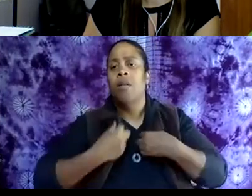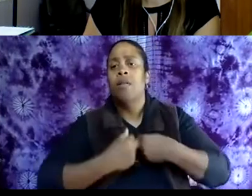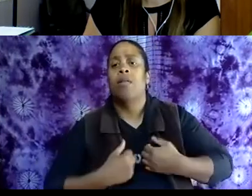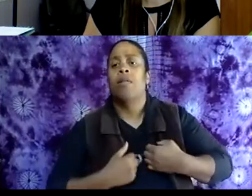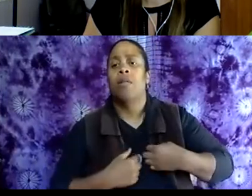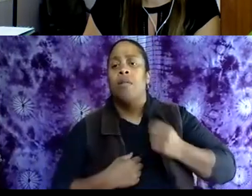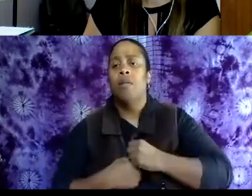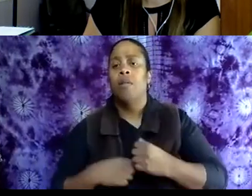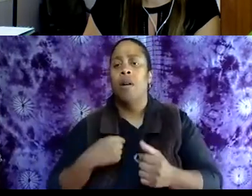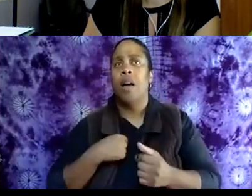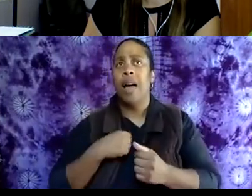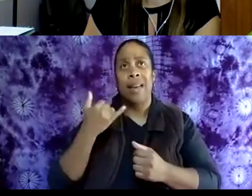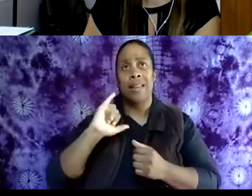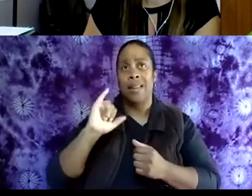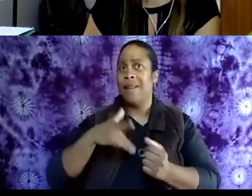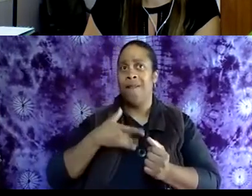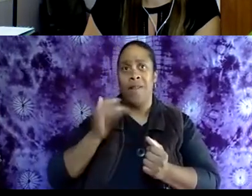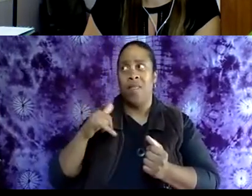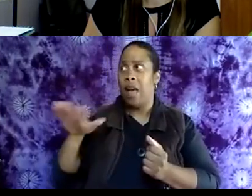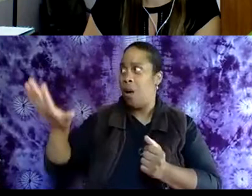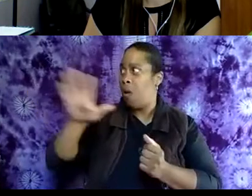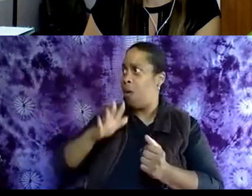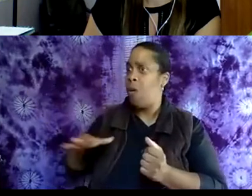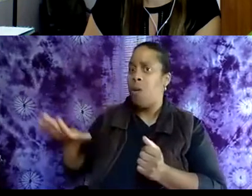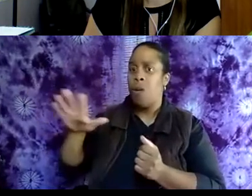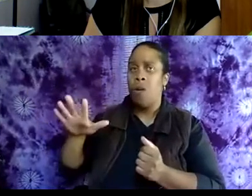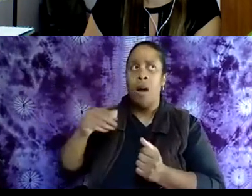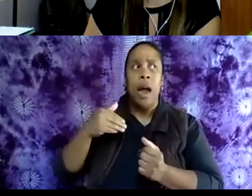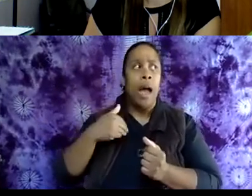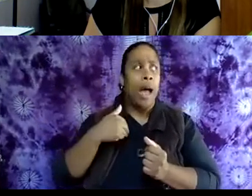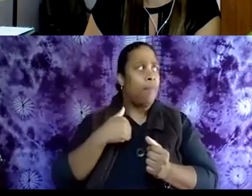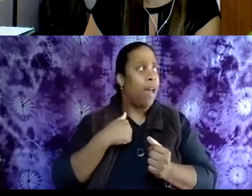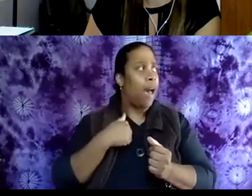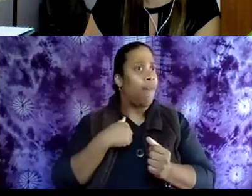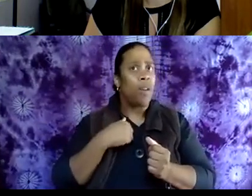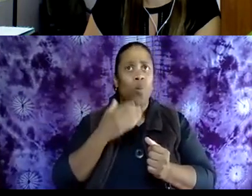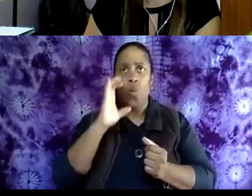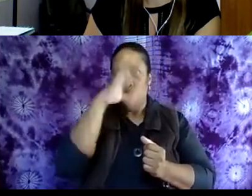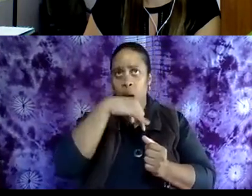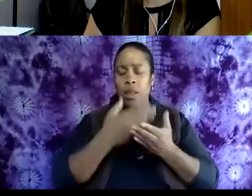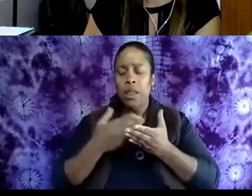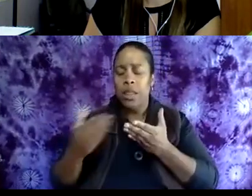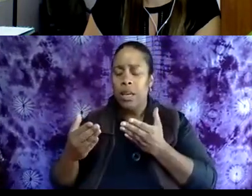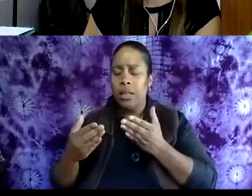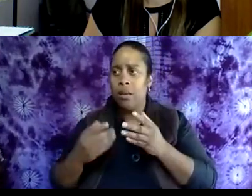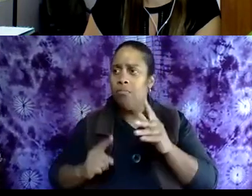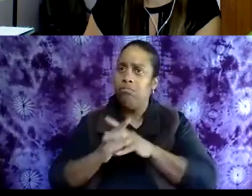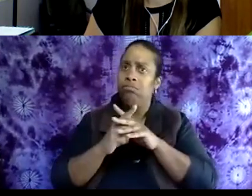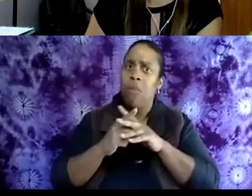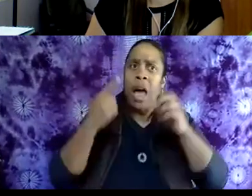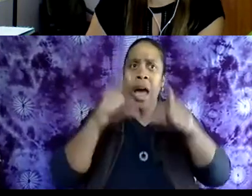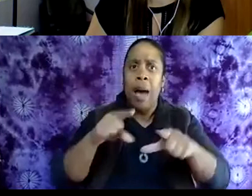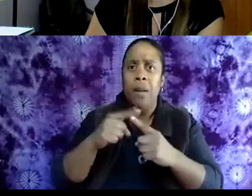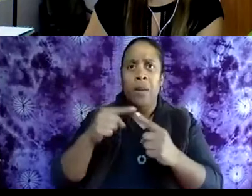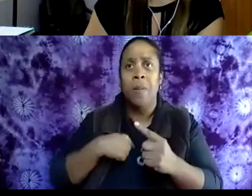I still feel it around. I'm having weirder and weirder things happening. I don't know if it's connected to